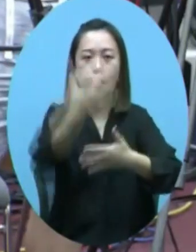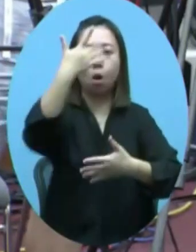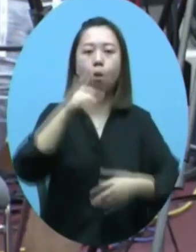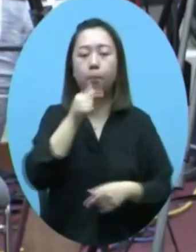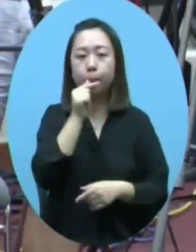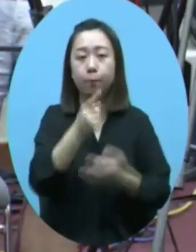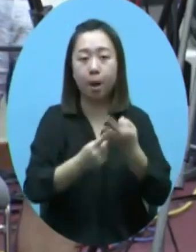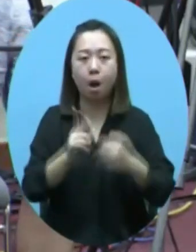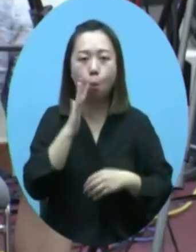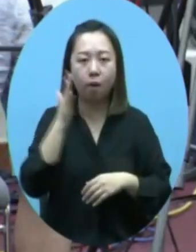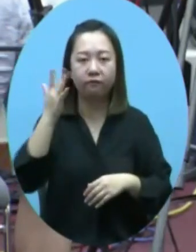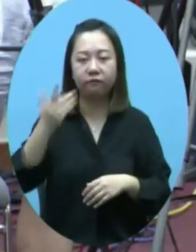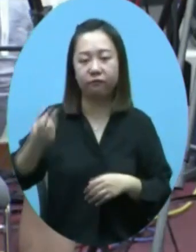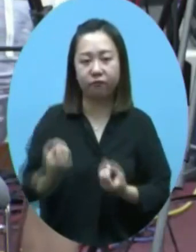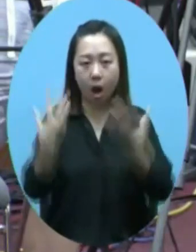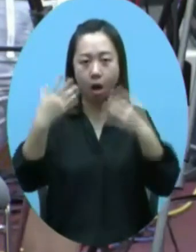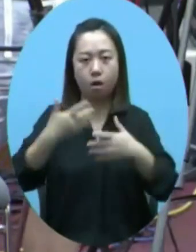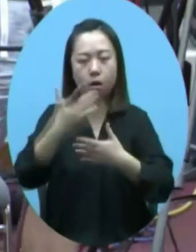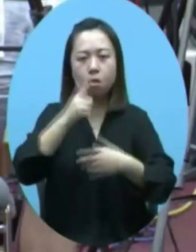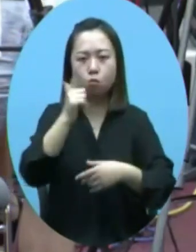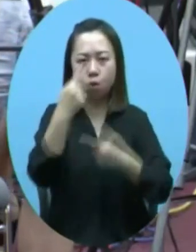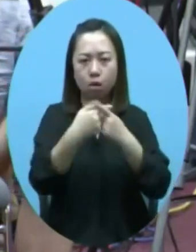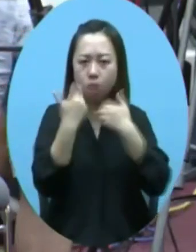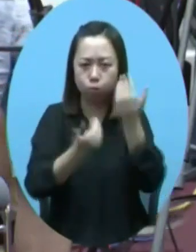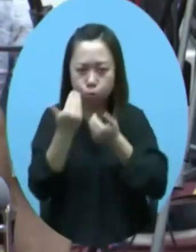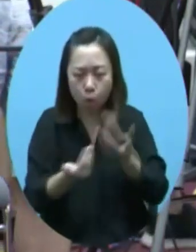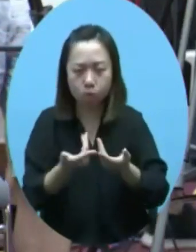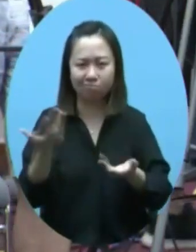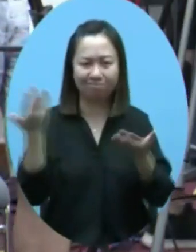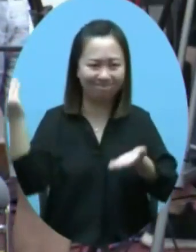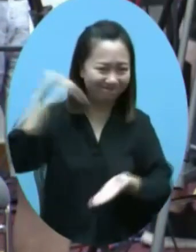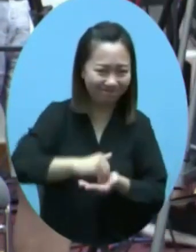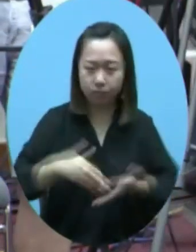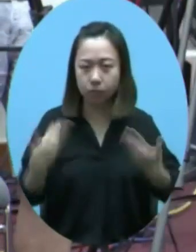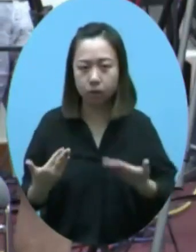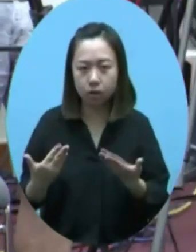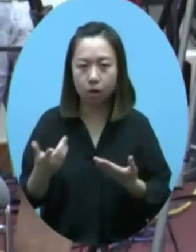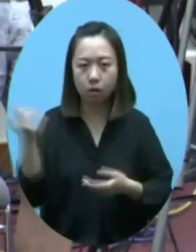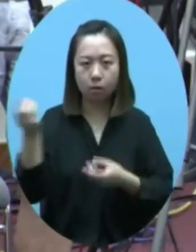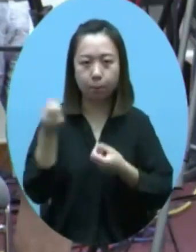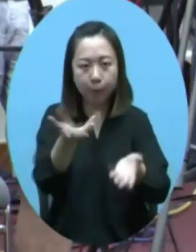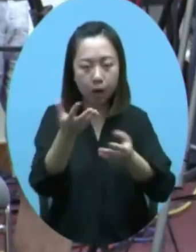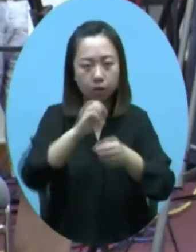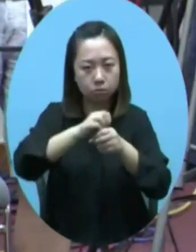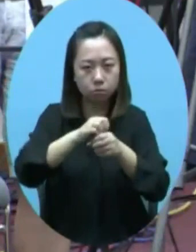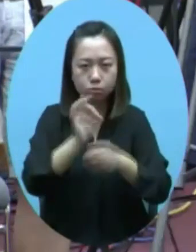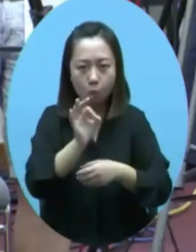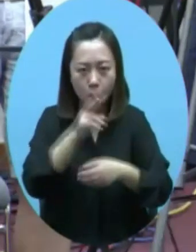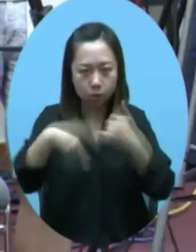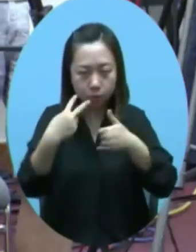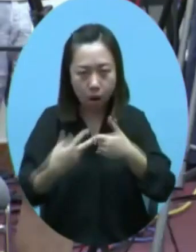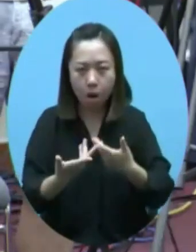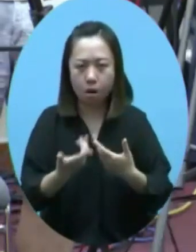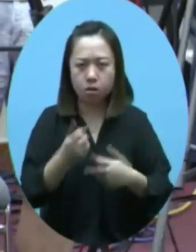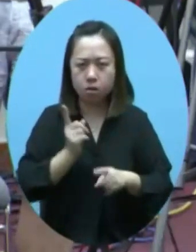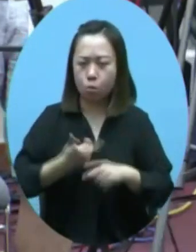is a Winfair Mansion, and some of the residents complained as of today. Now, they still not